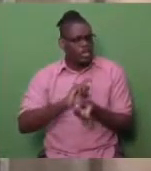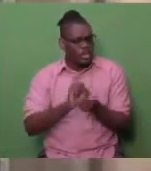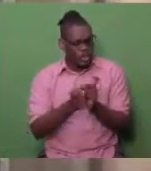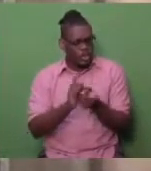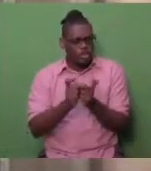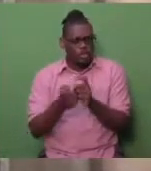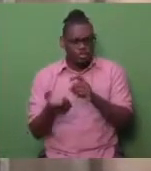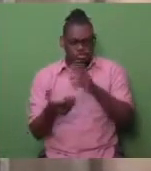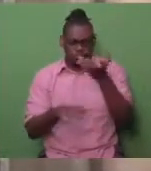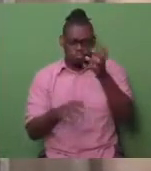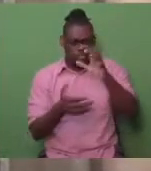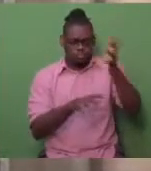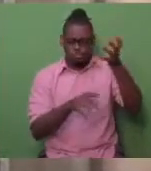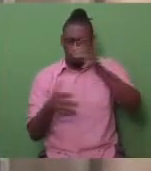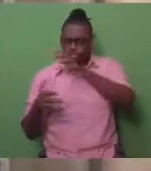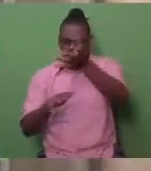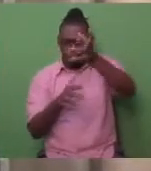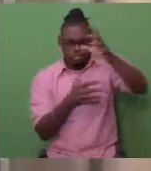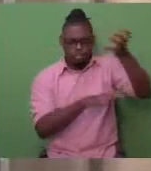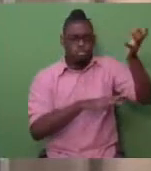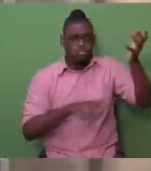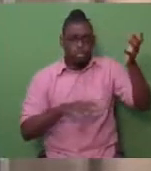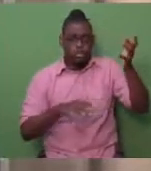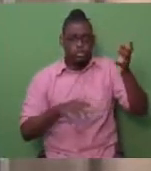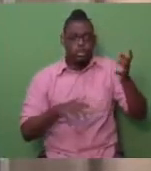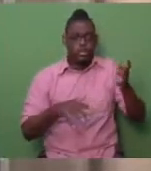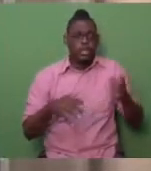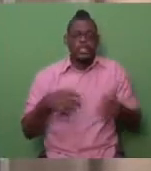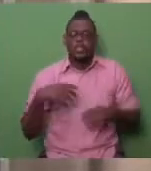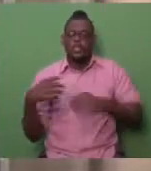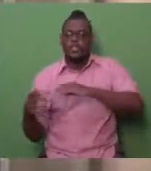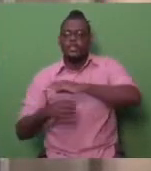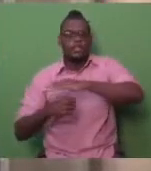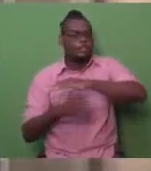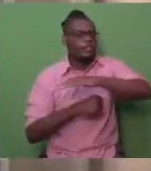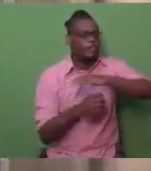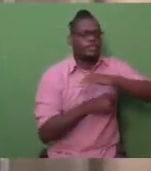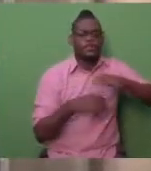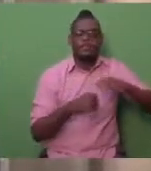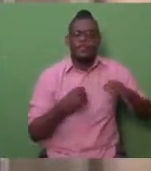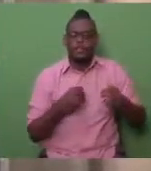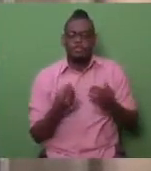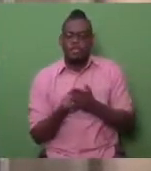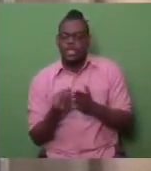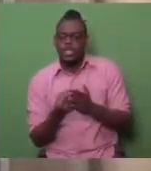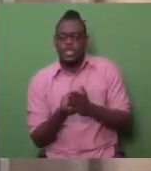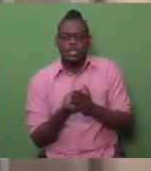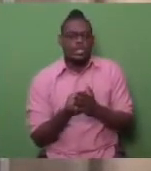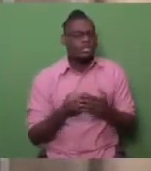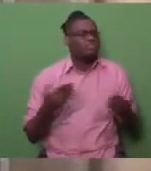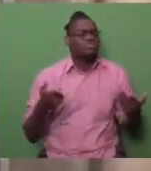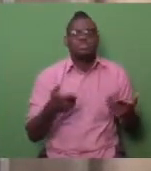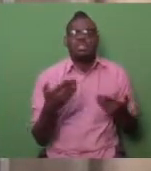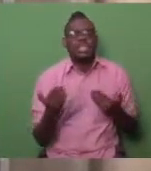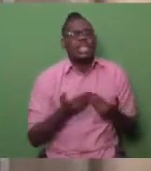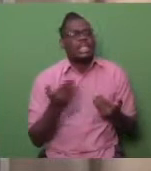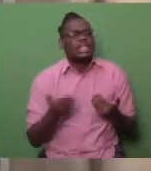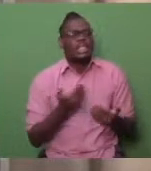managed to manipulate the procurement act to facilitate corruption. This is how they did it. This is how they did